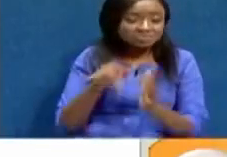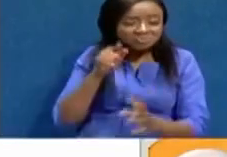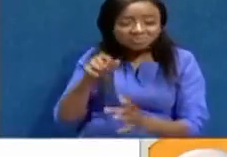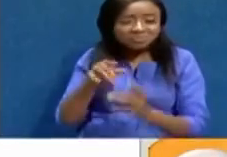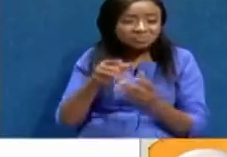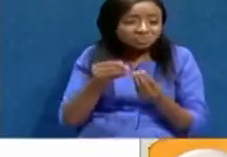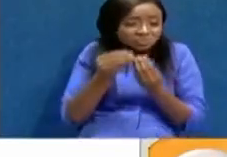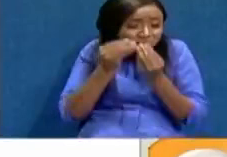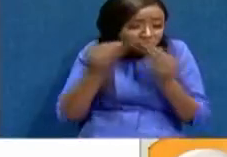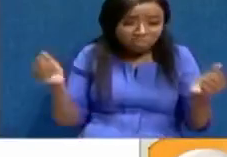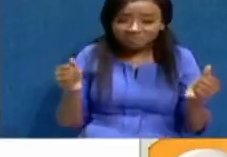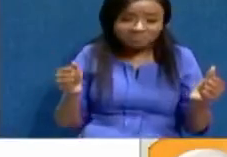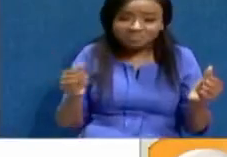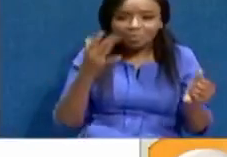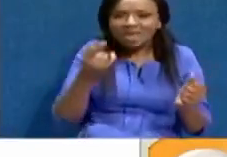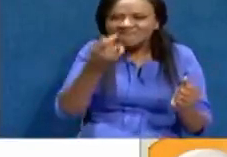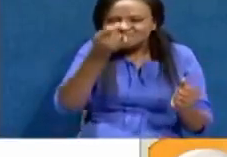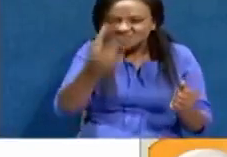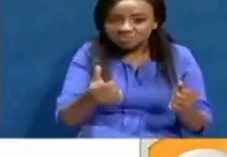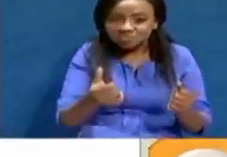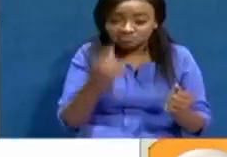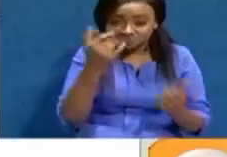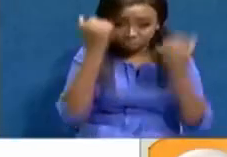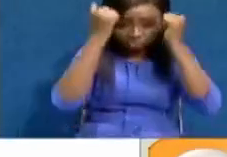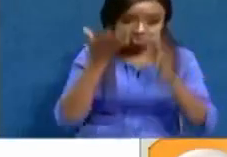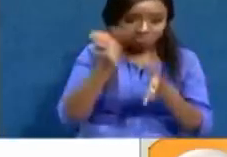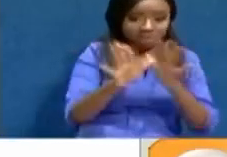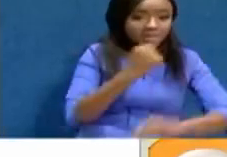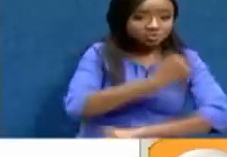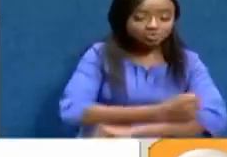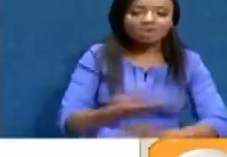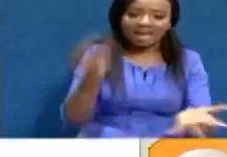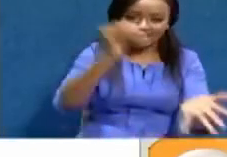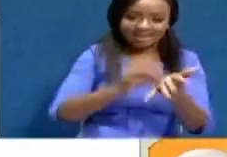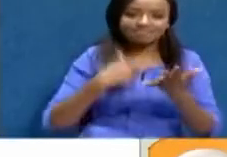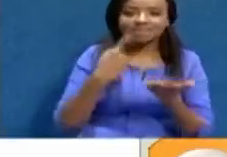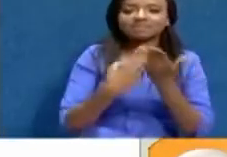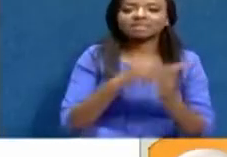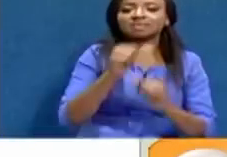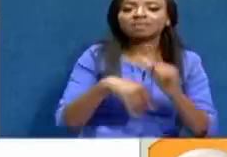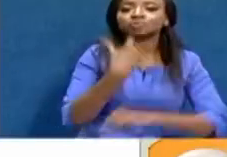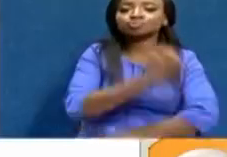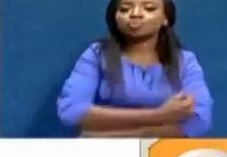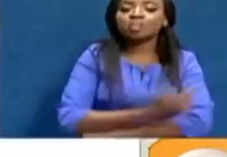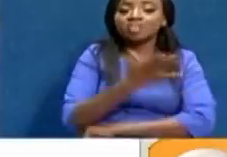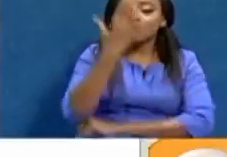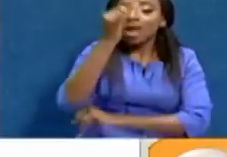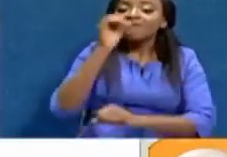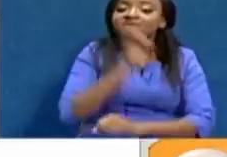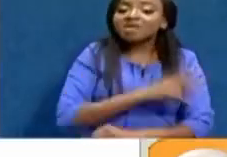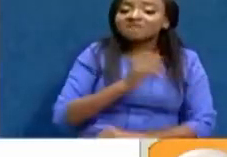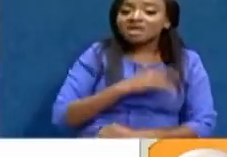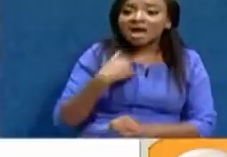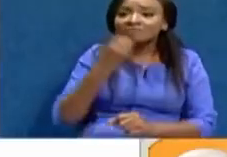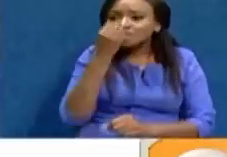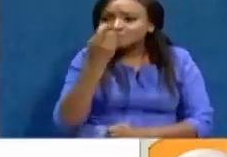quarter of the learners are back to school. But tonight I'm bringing this up again because there is now fear in the air following